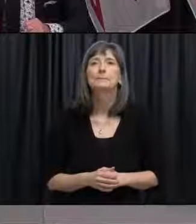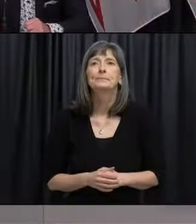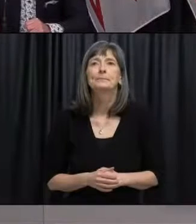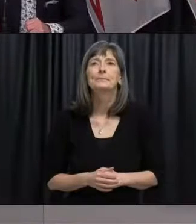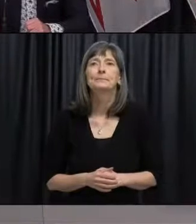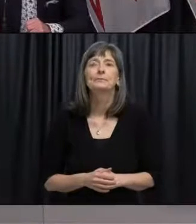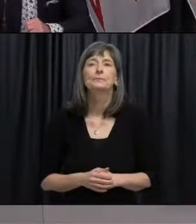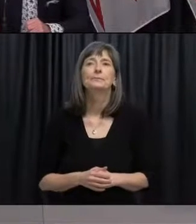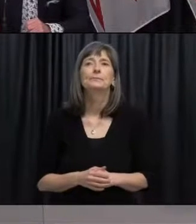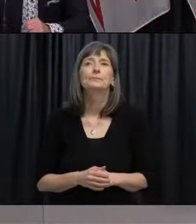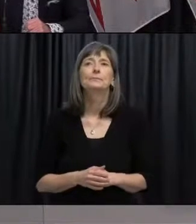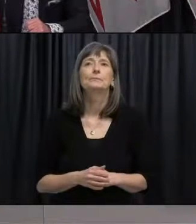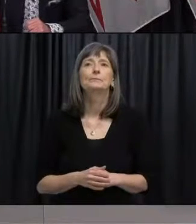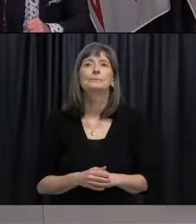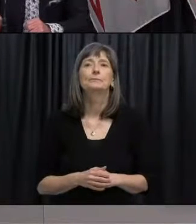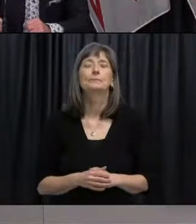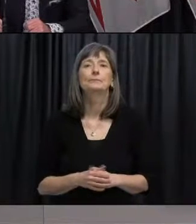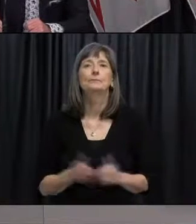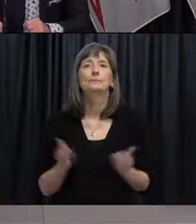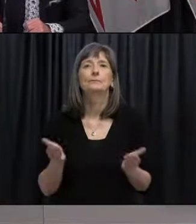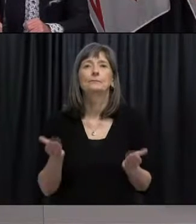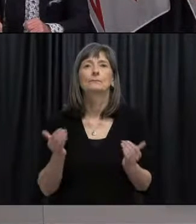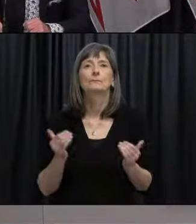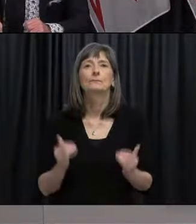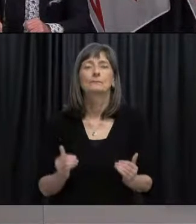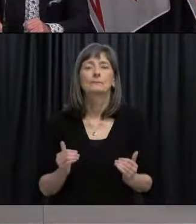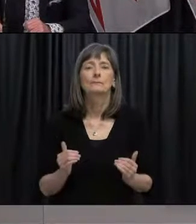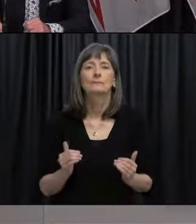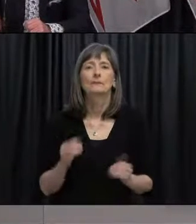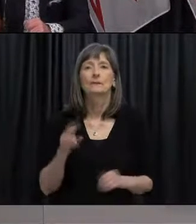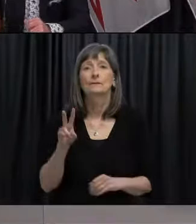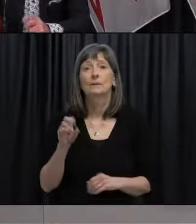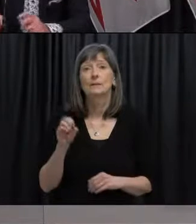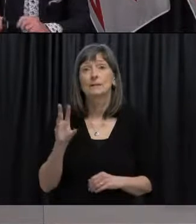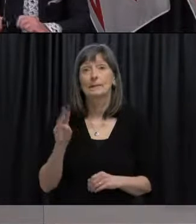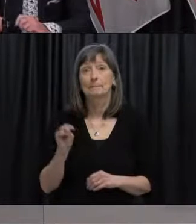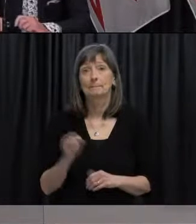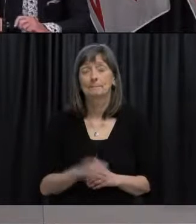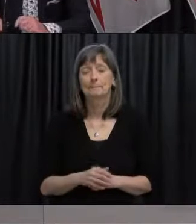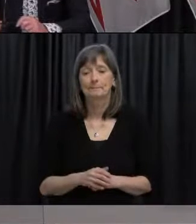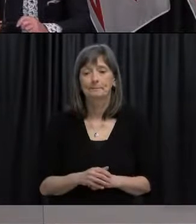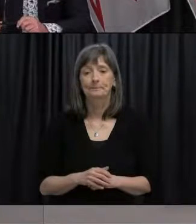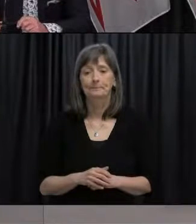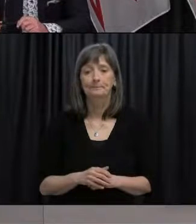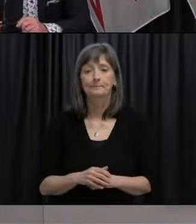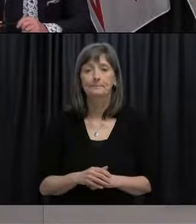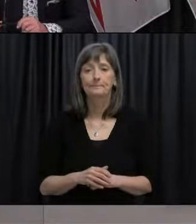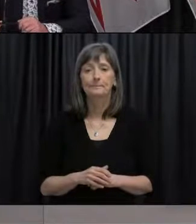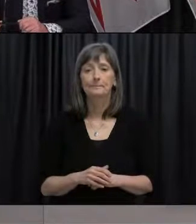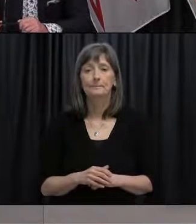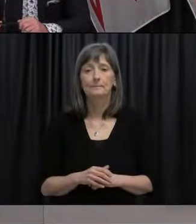Thanks. Our next questions are from Richard Duggan with VOCM. Please go ahead.